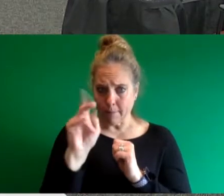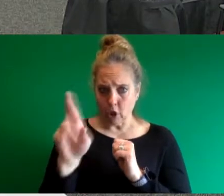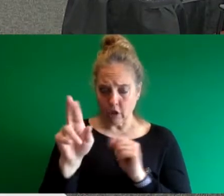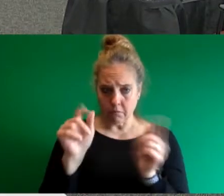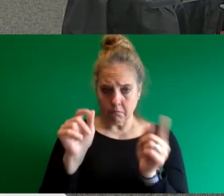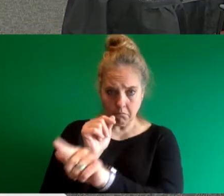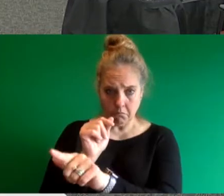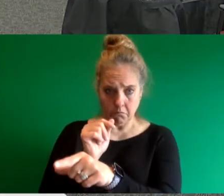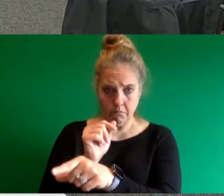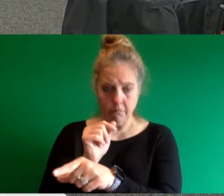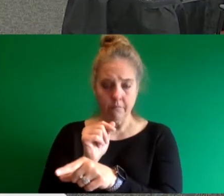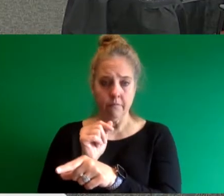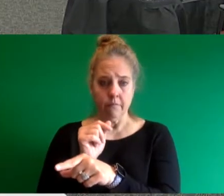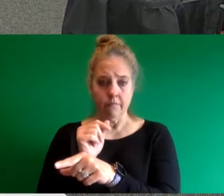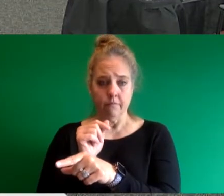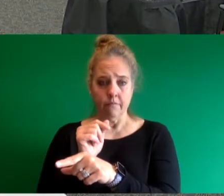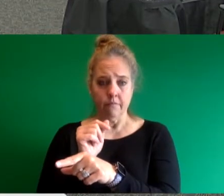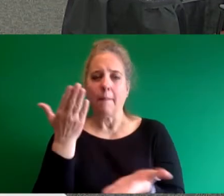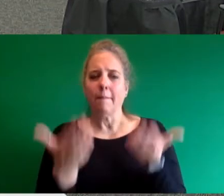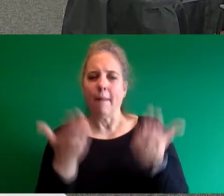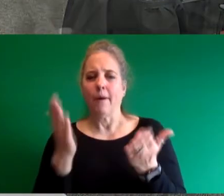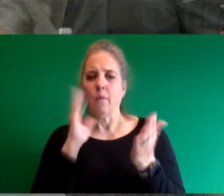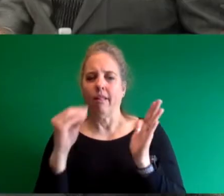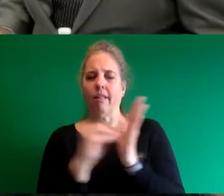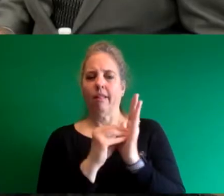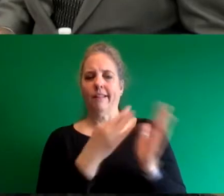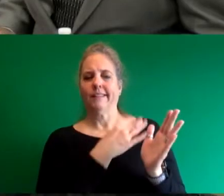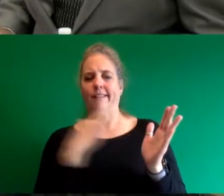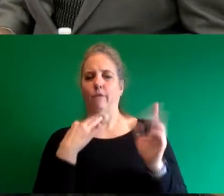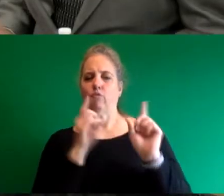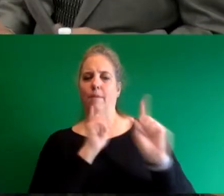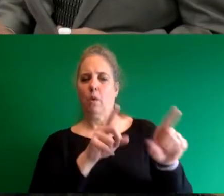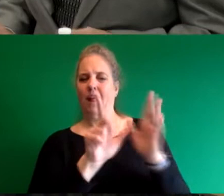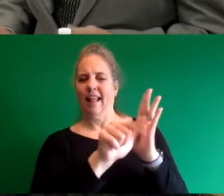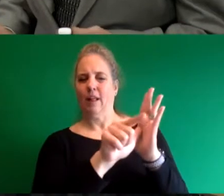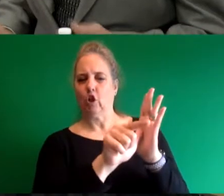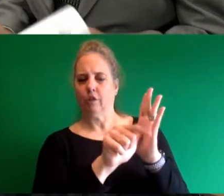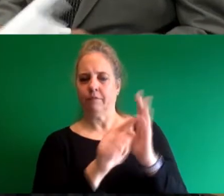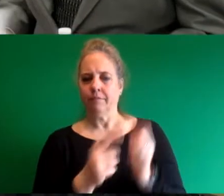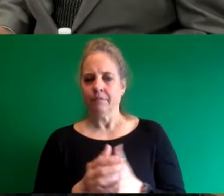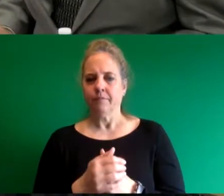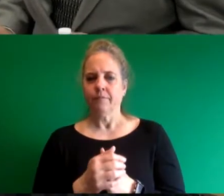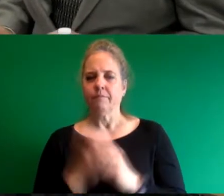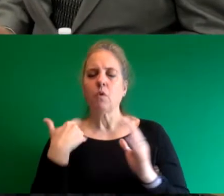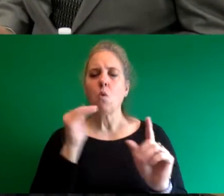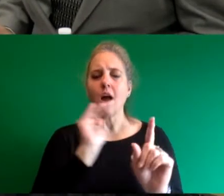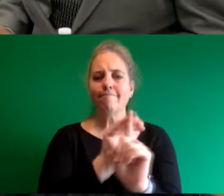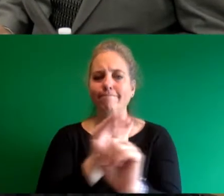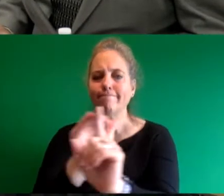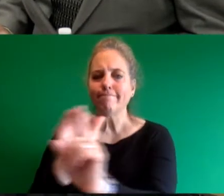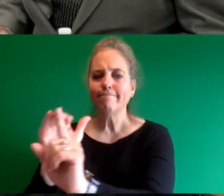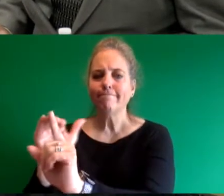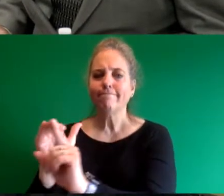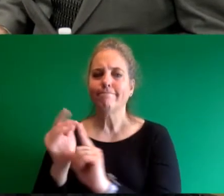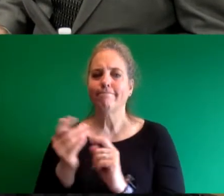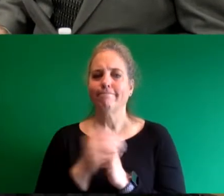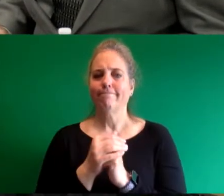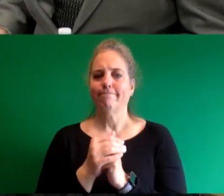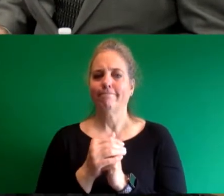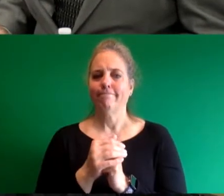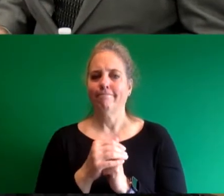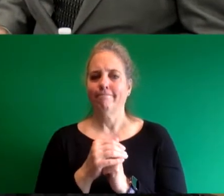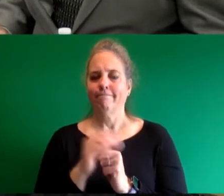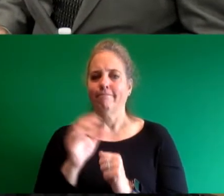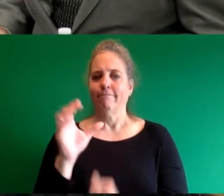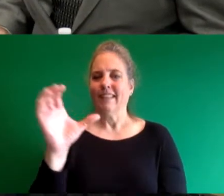just wanted to remind people of the DEA Take Back Day, which is Saturday the 30th from 10